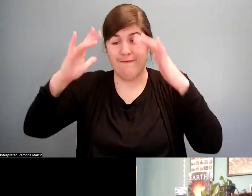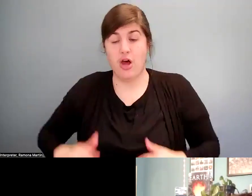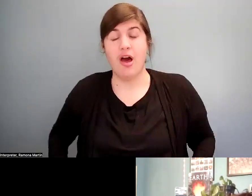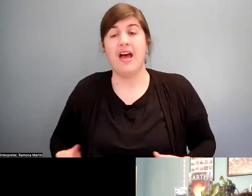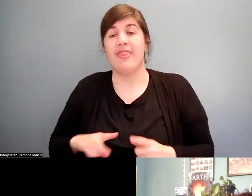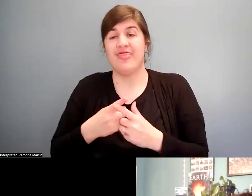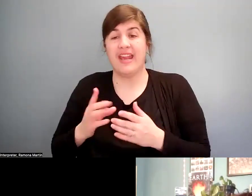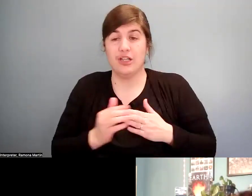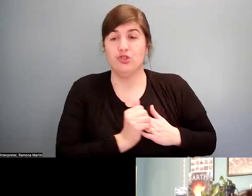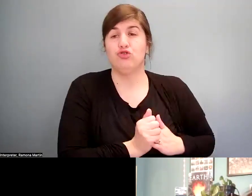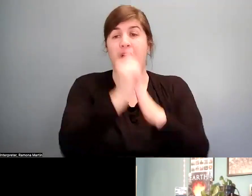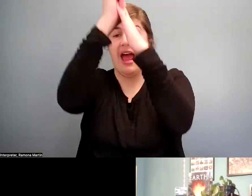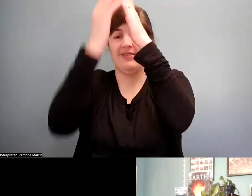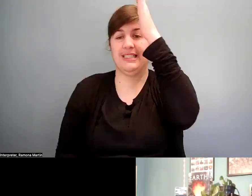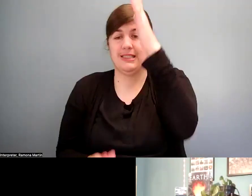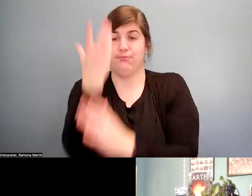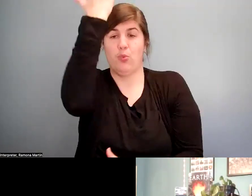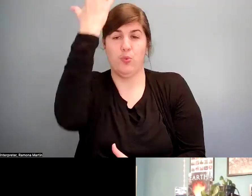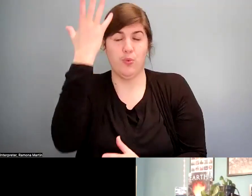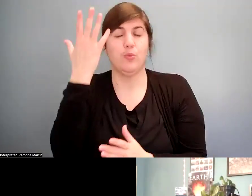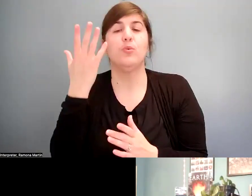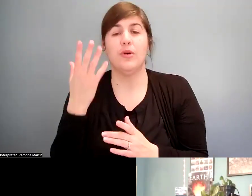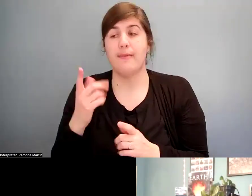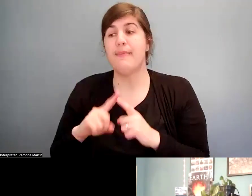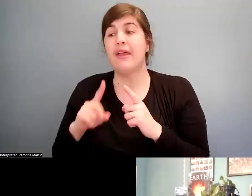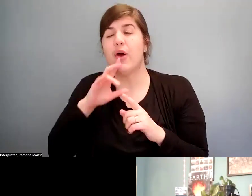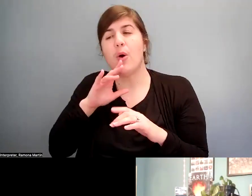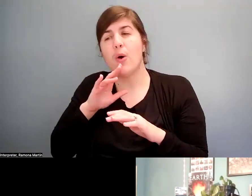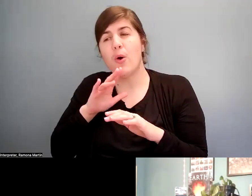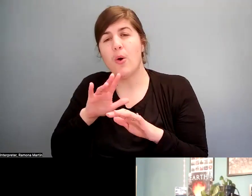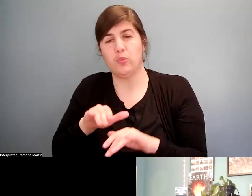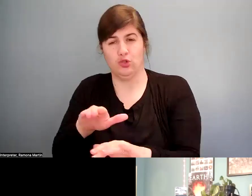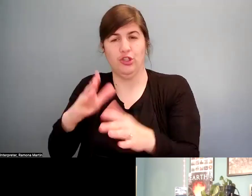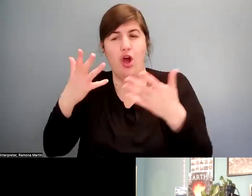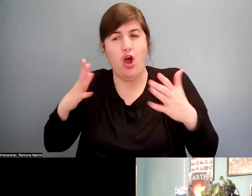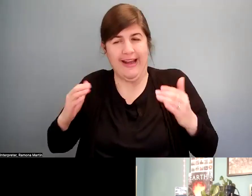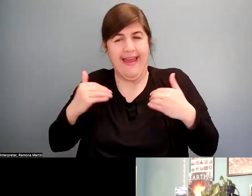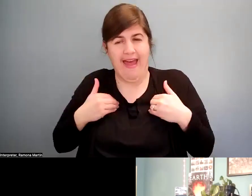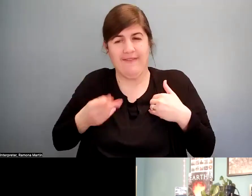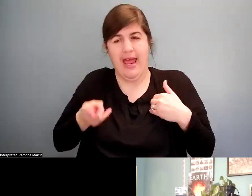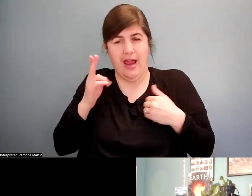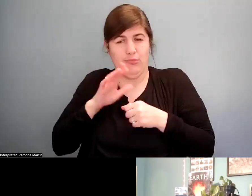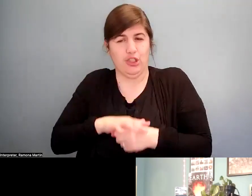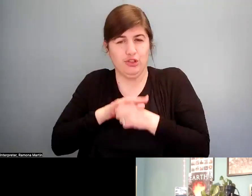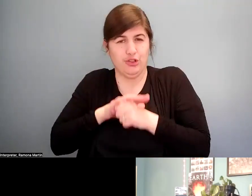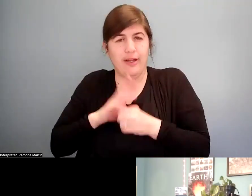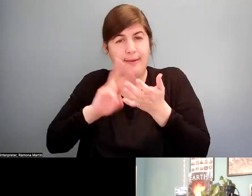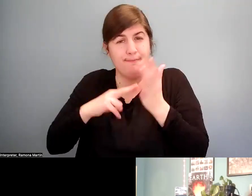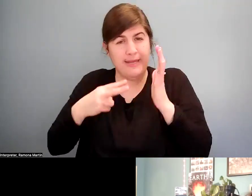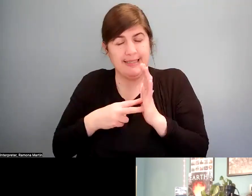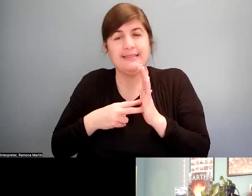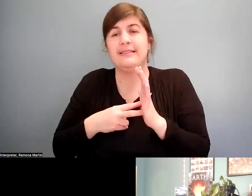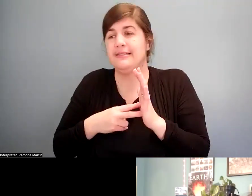magma out of the ground. But in the ocean, because you already have lots of high pressure, it means that those bubbles